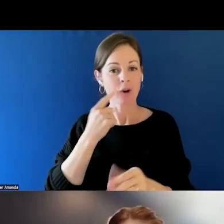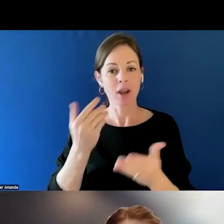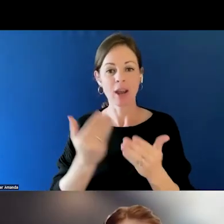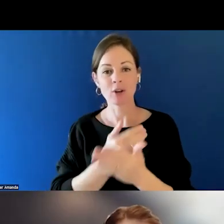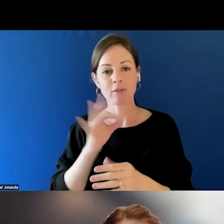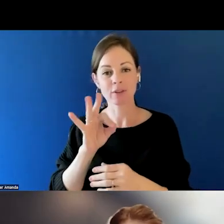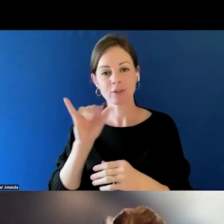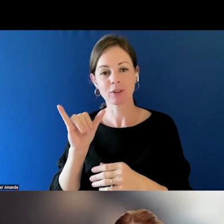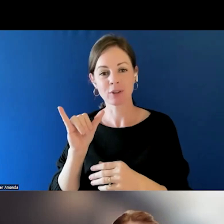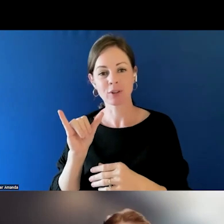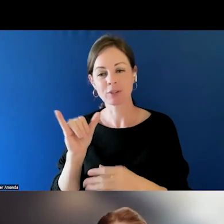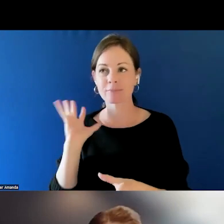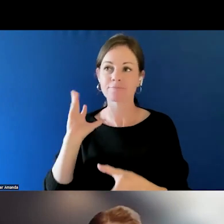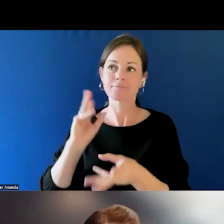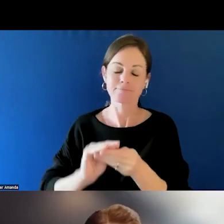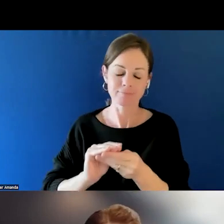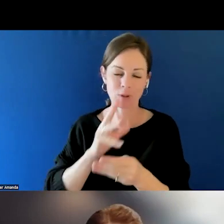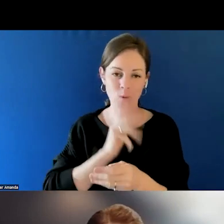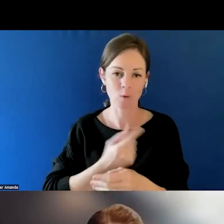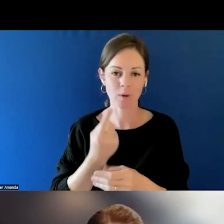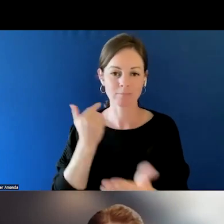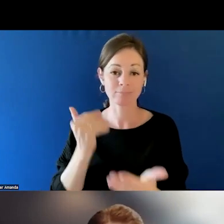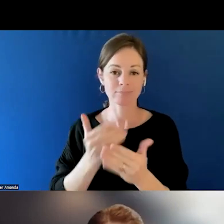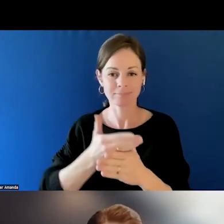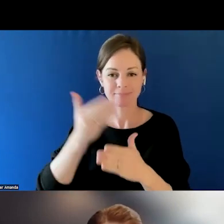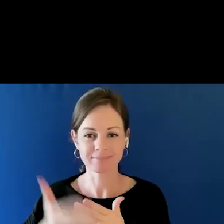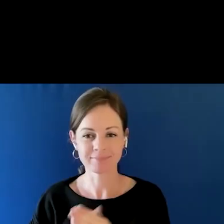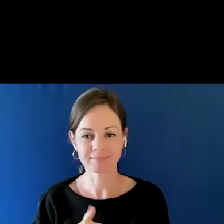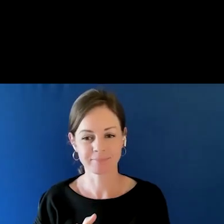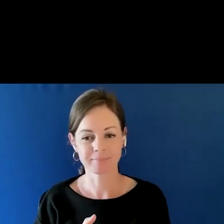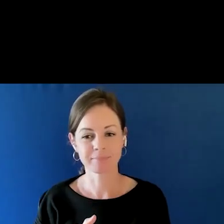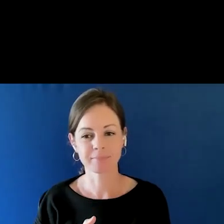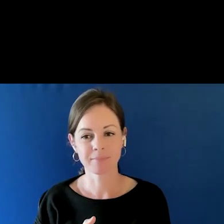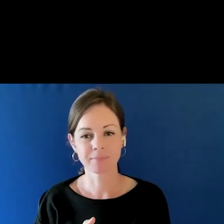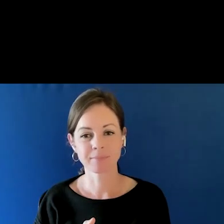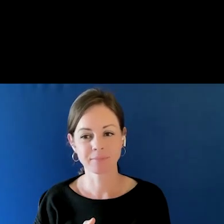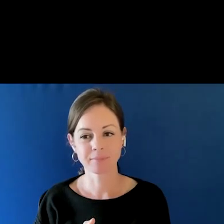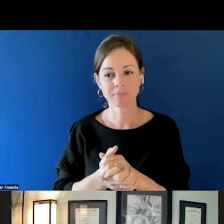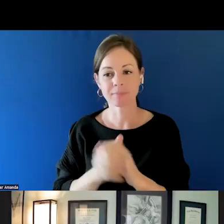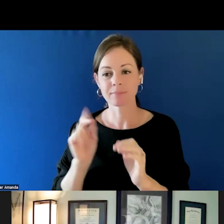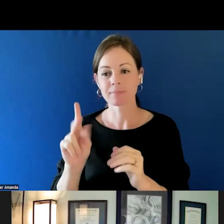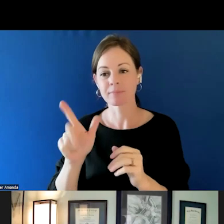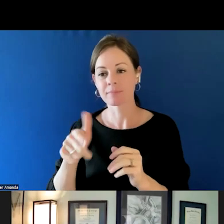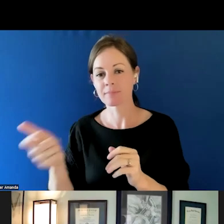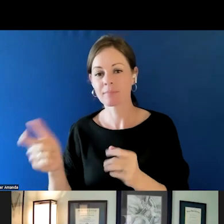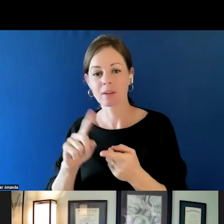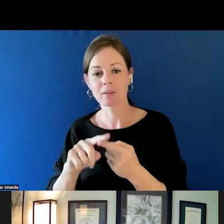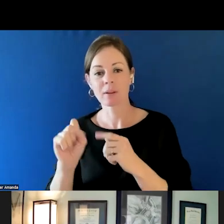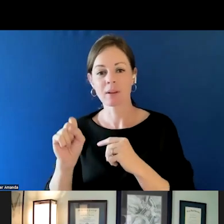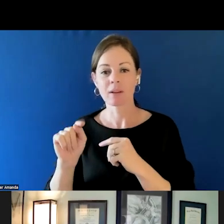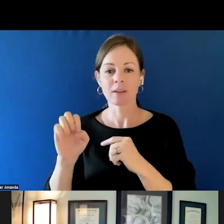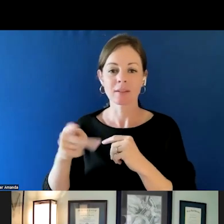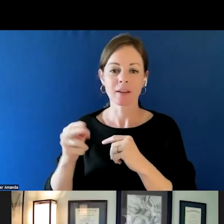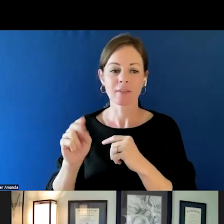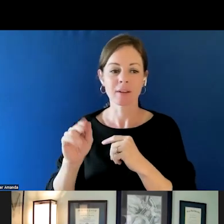we're wrapping up the old one. Thank you. Thank you both. All right, I'm going to pass it to Stephanie Hepburn for this week's